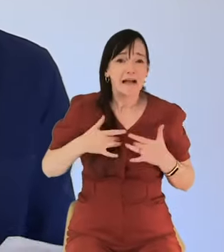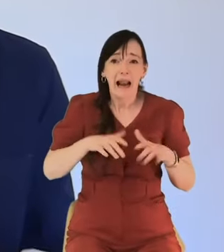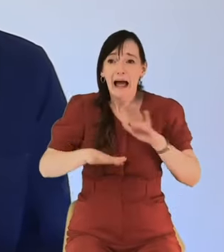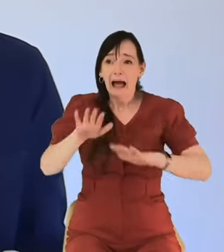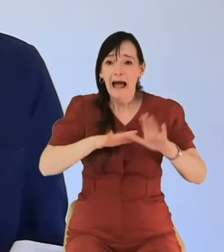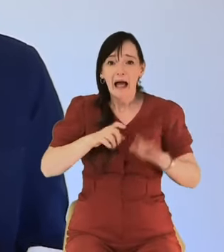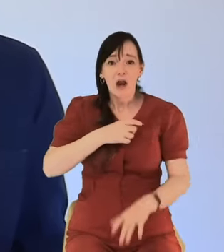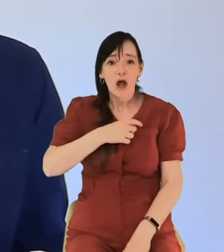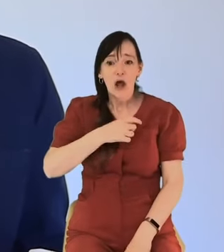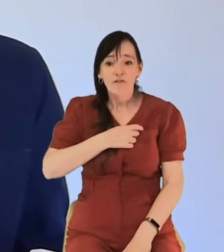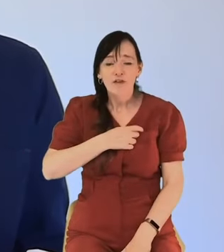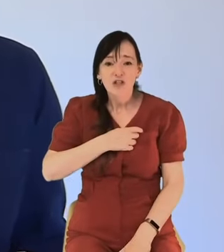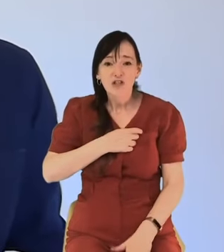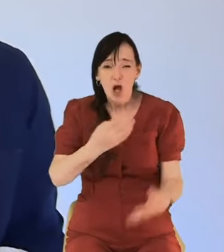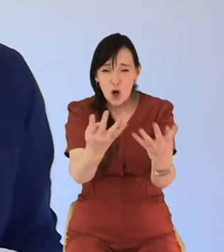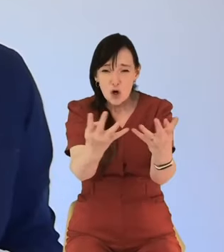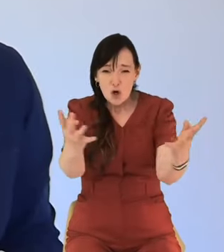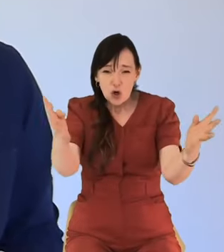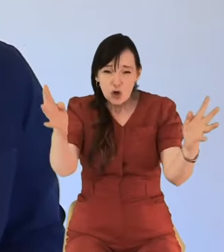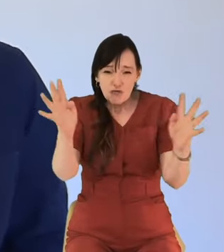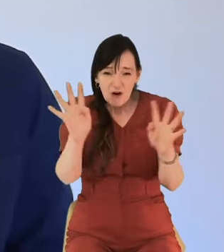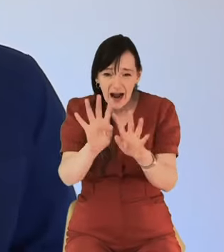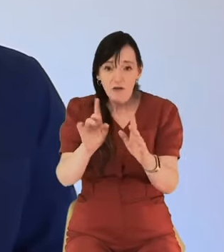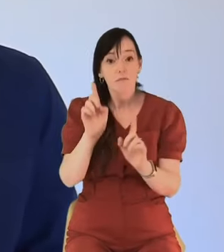of the crowds. But that summer,